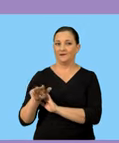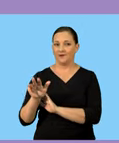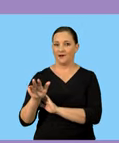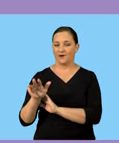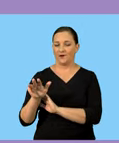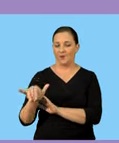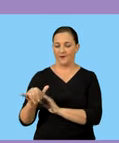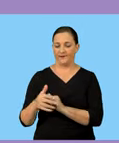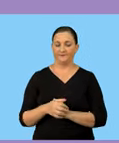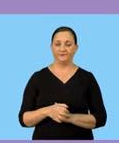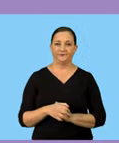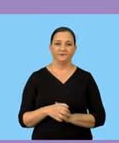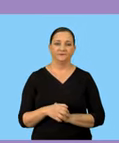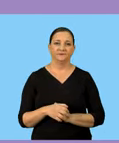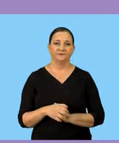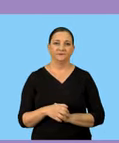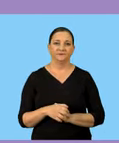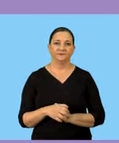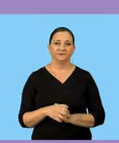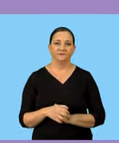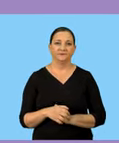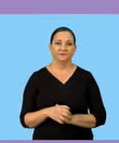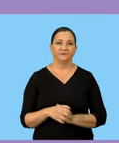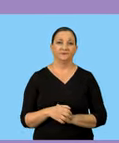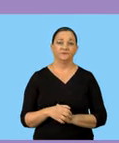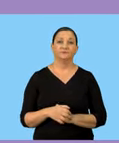a negative 9y.